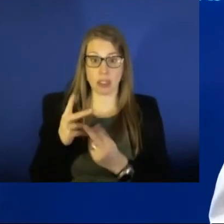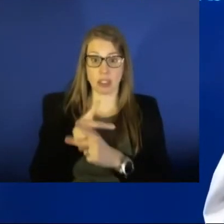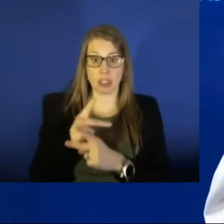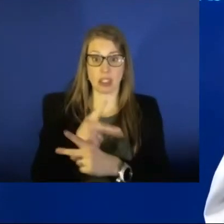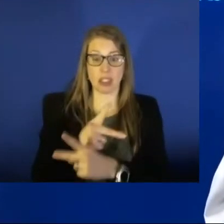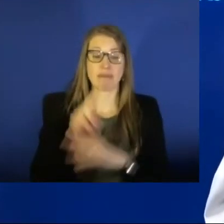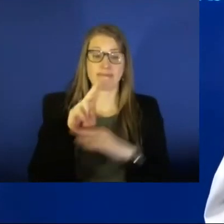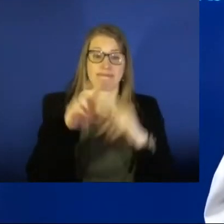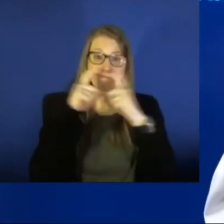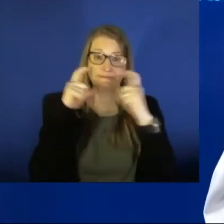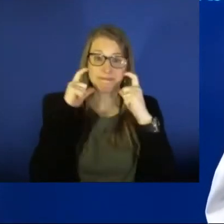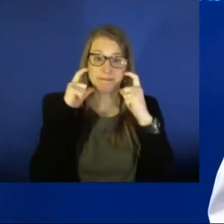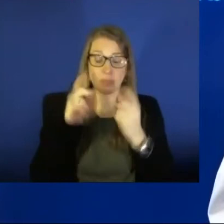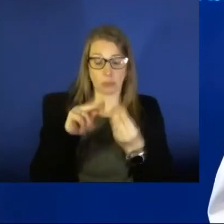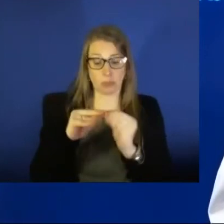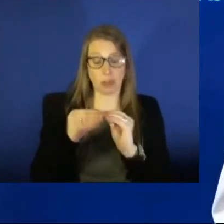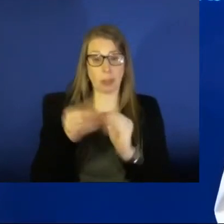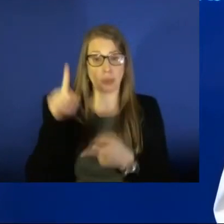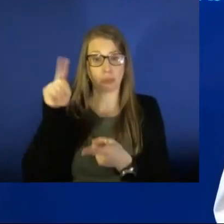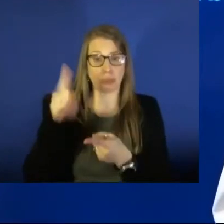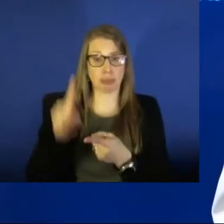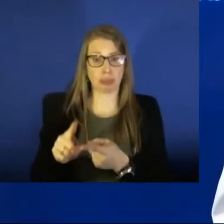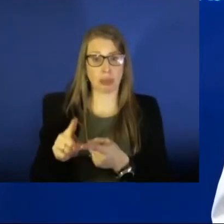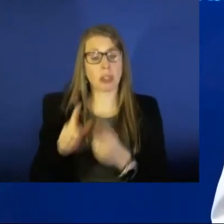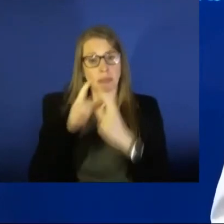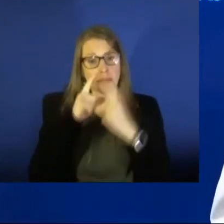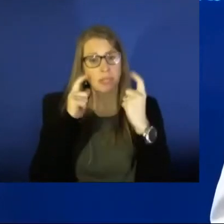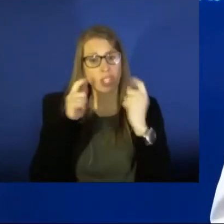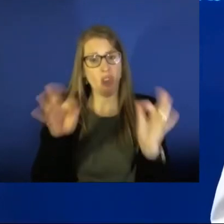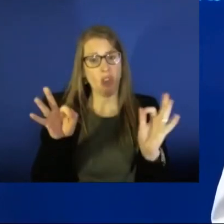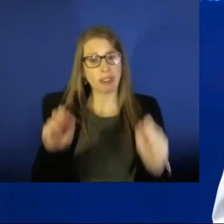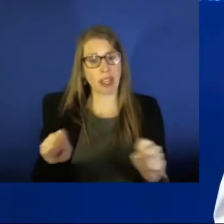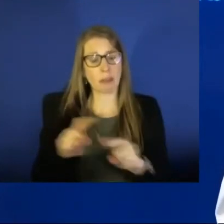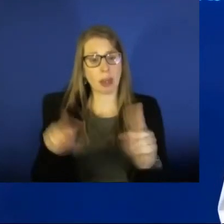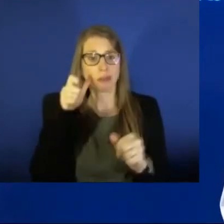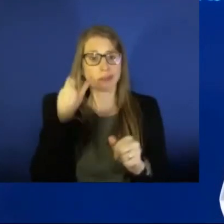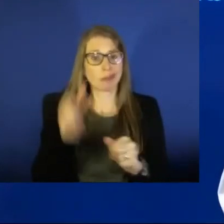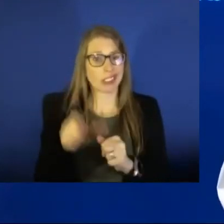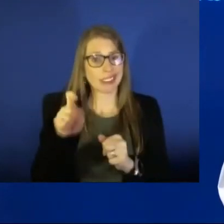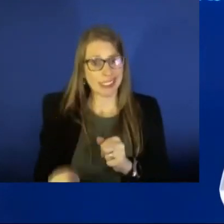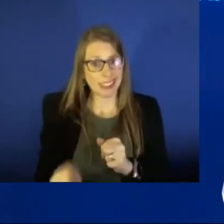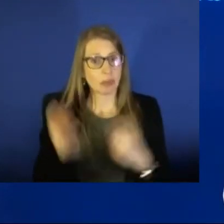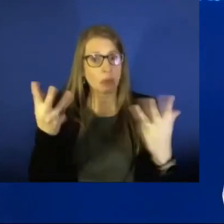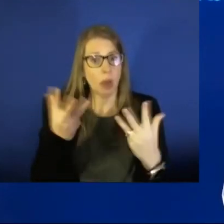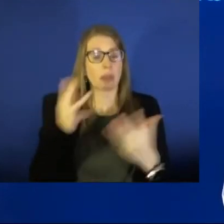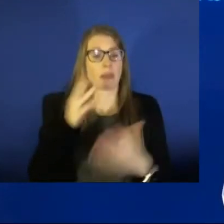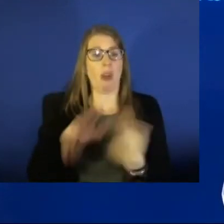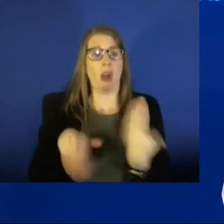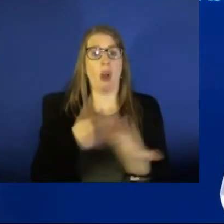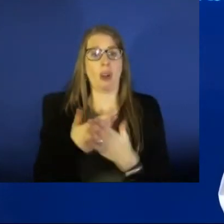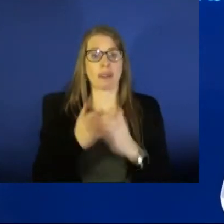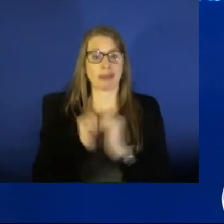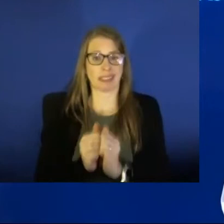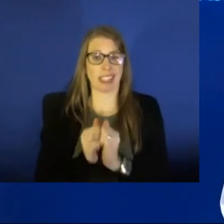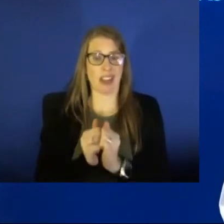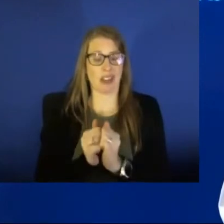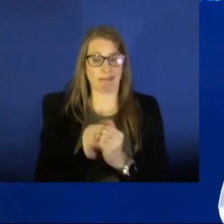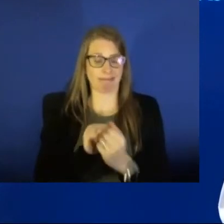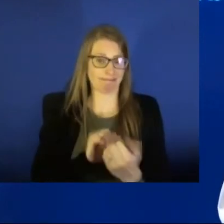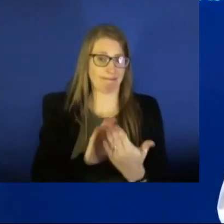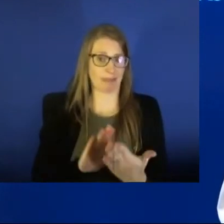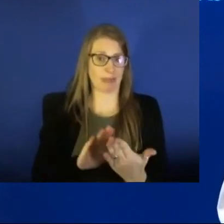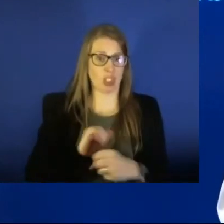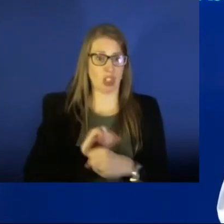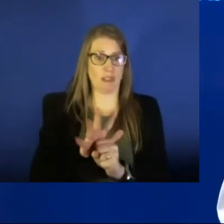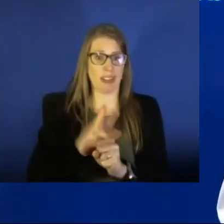numbers drop, they come off. But really what we have to recall is that we're all in this together. COVID is the second leading cause of